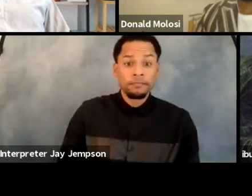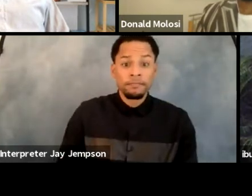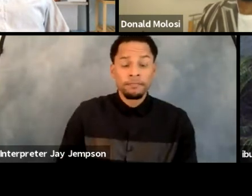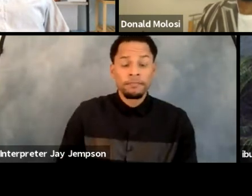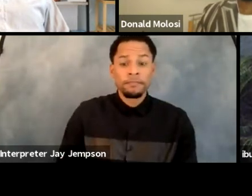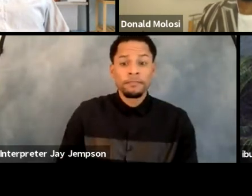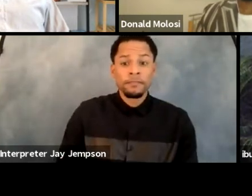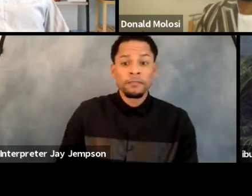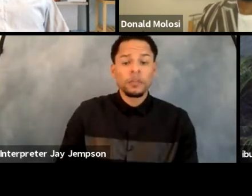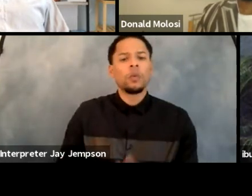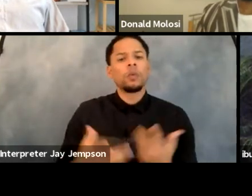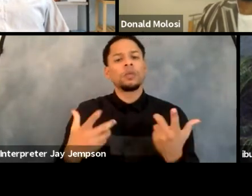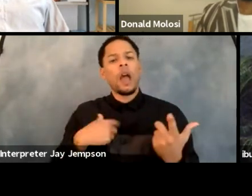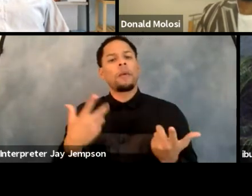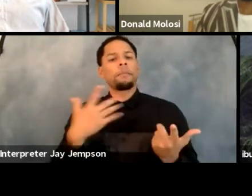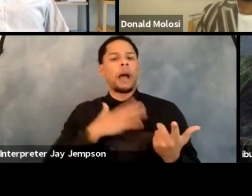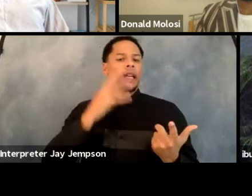now.